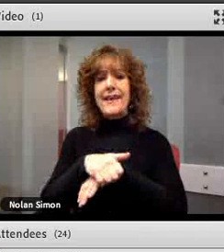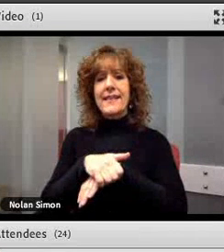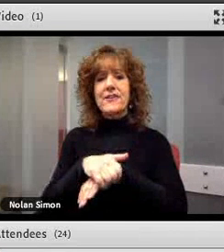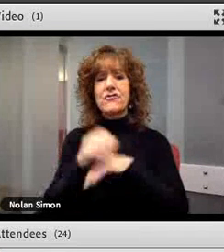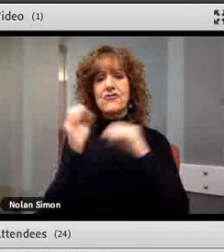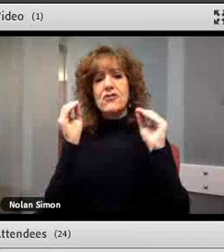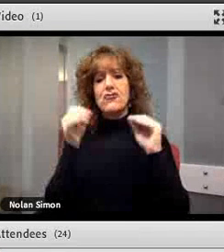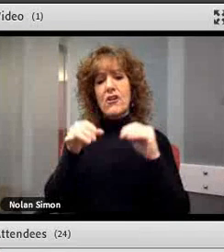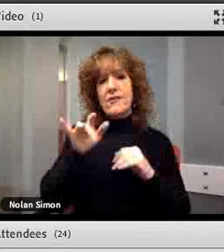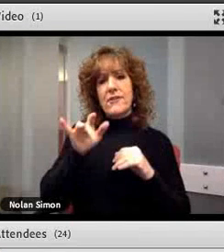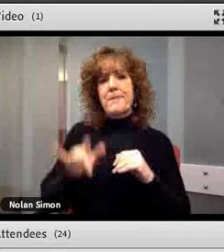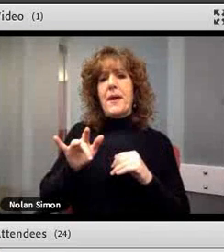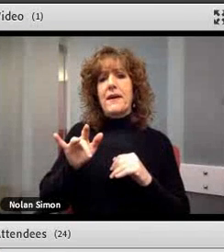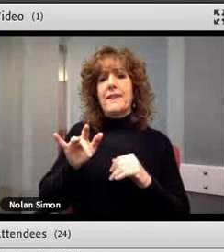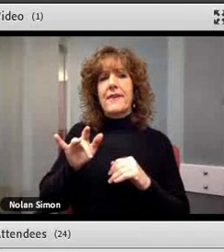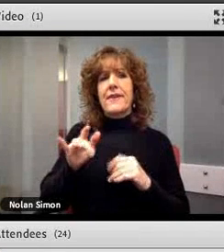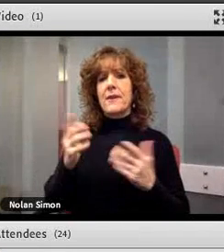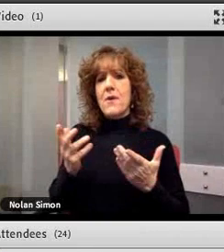instruction button?